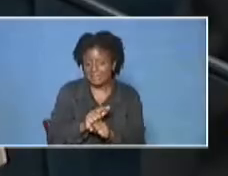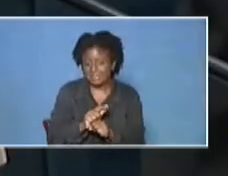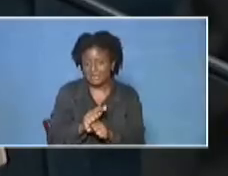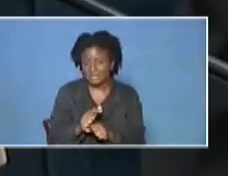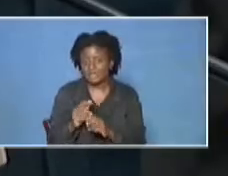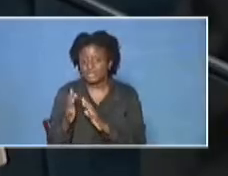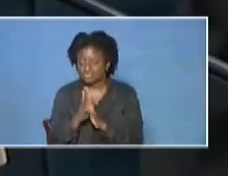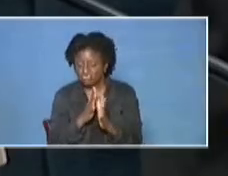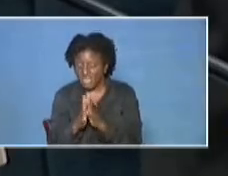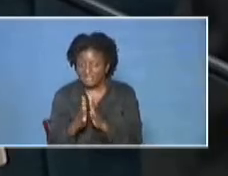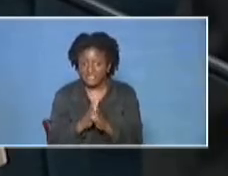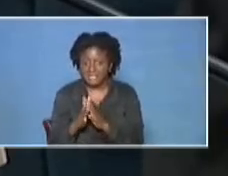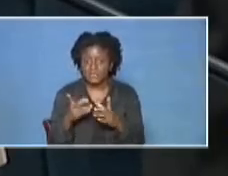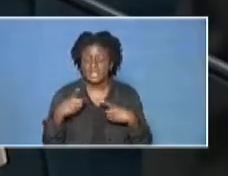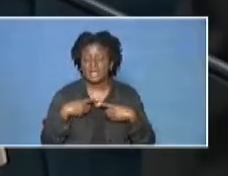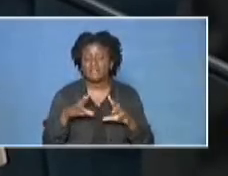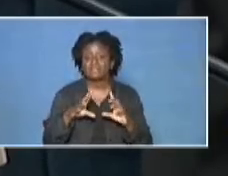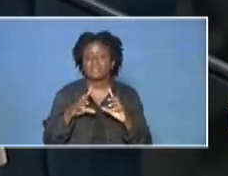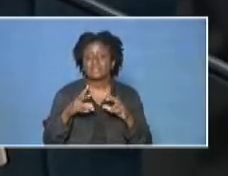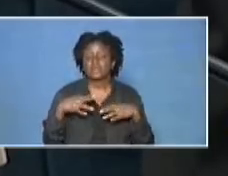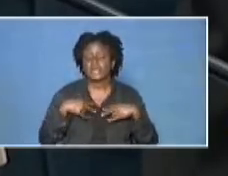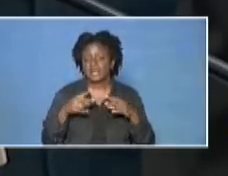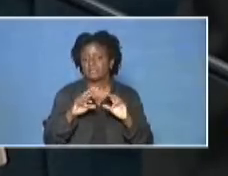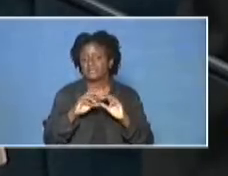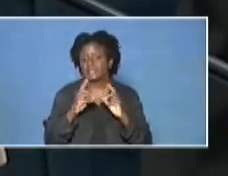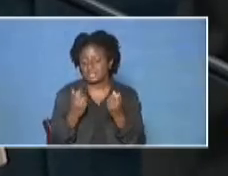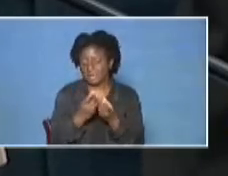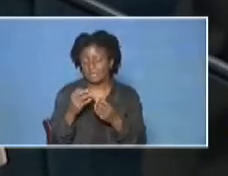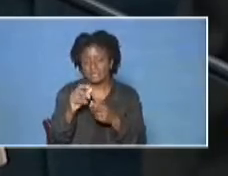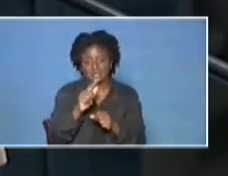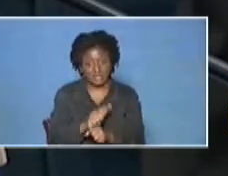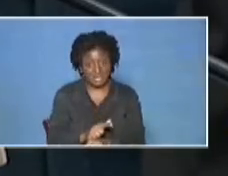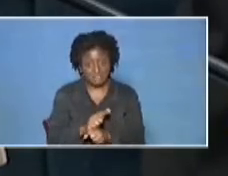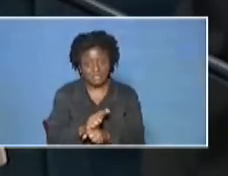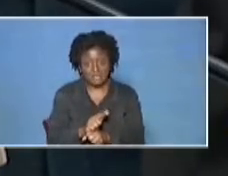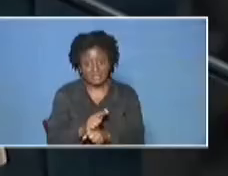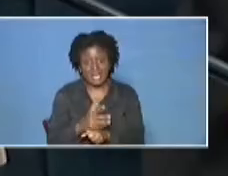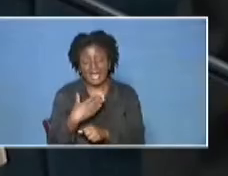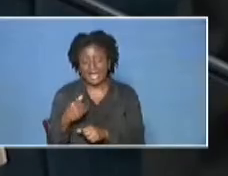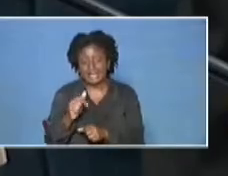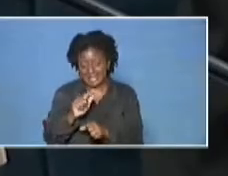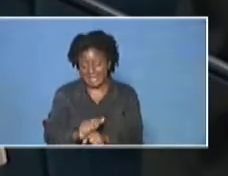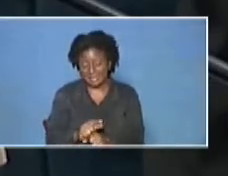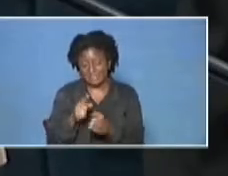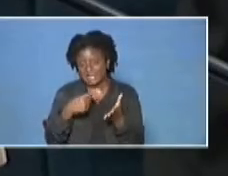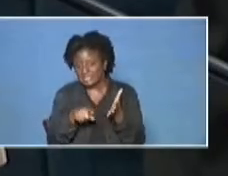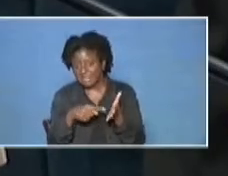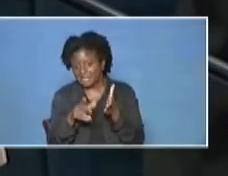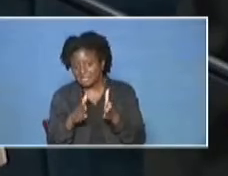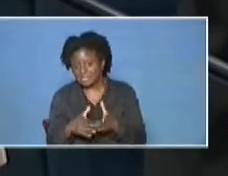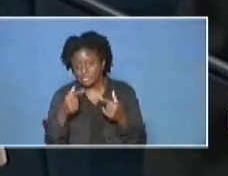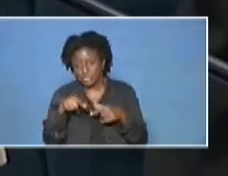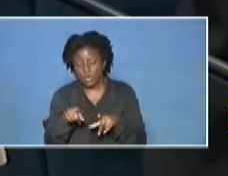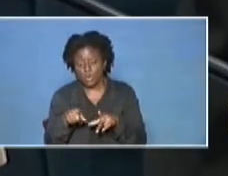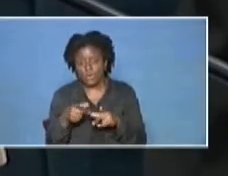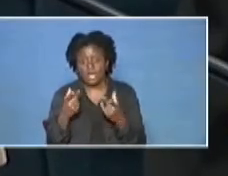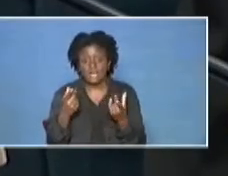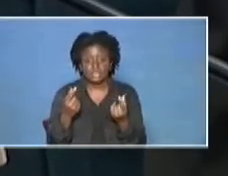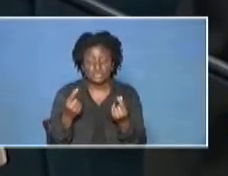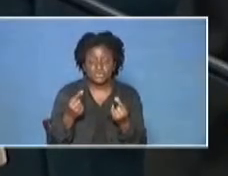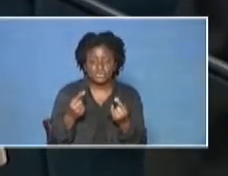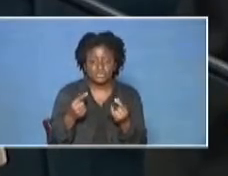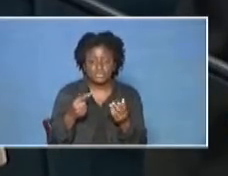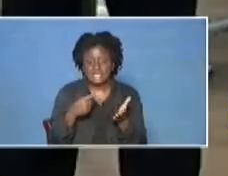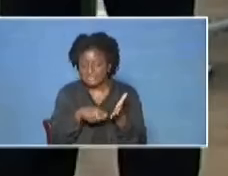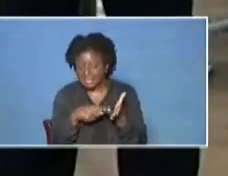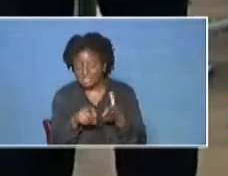are a part of our team. The labor inspectors, they go out and conduct inspections on job sites and